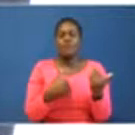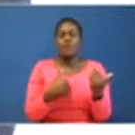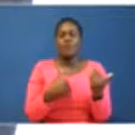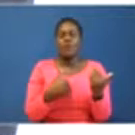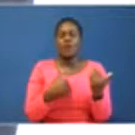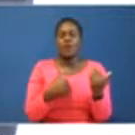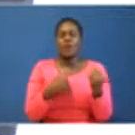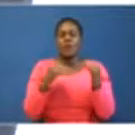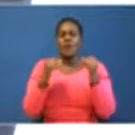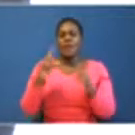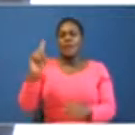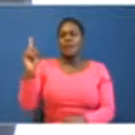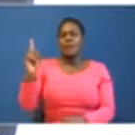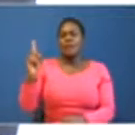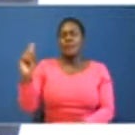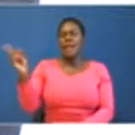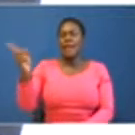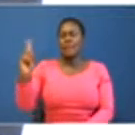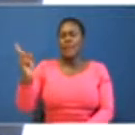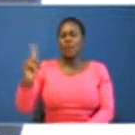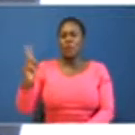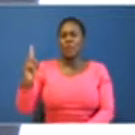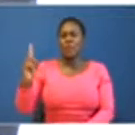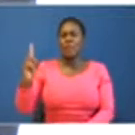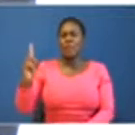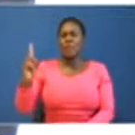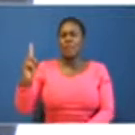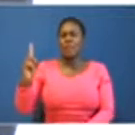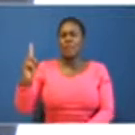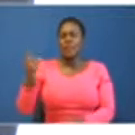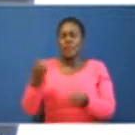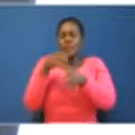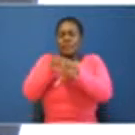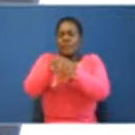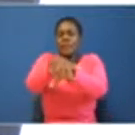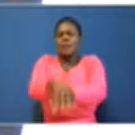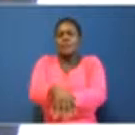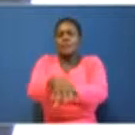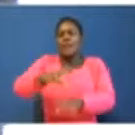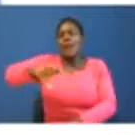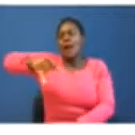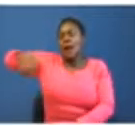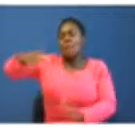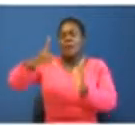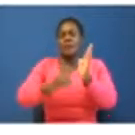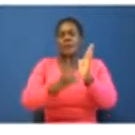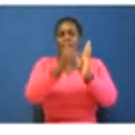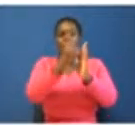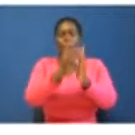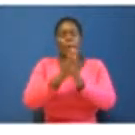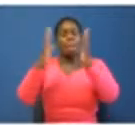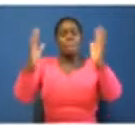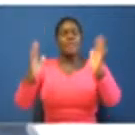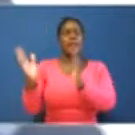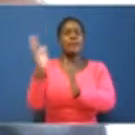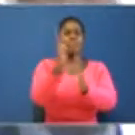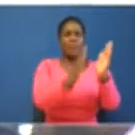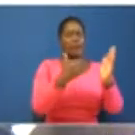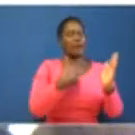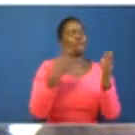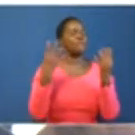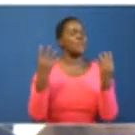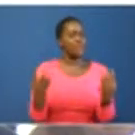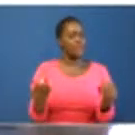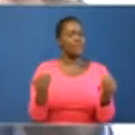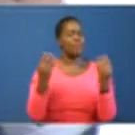plan nairobi nairobi integrated urban development master plan okay it's very